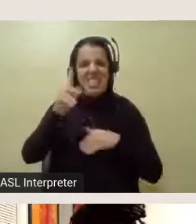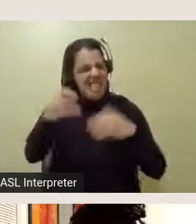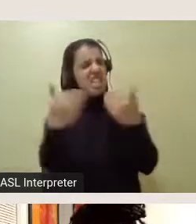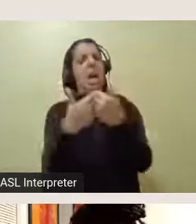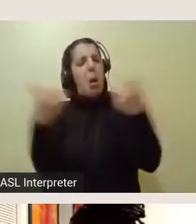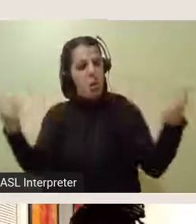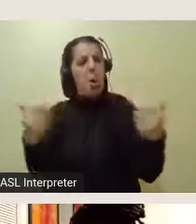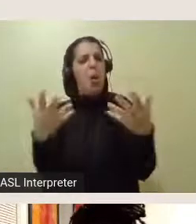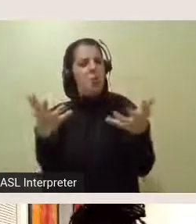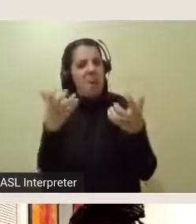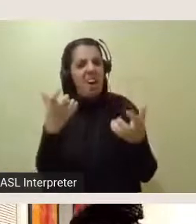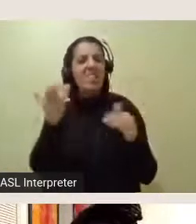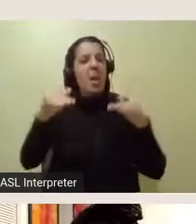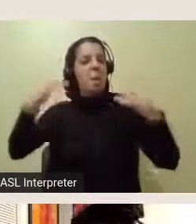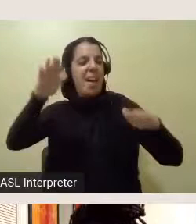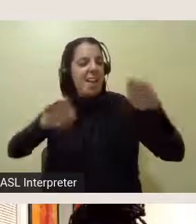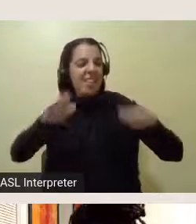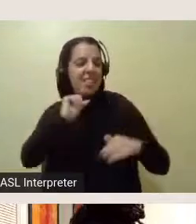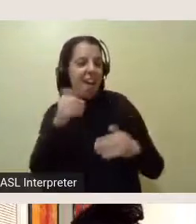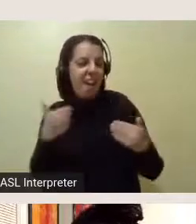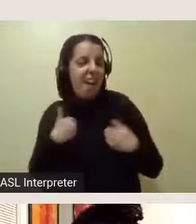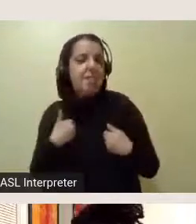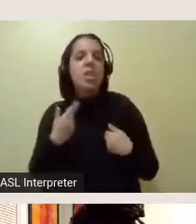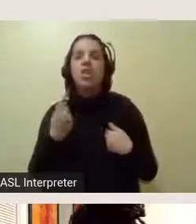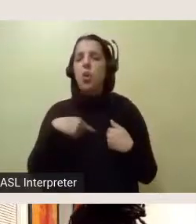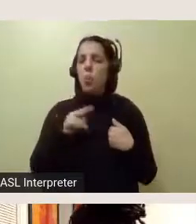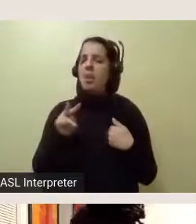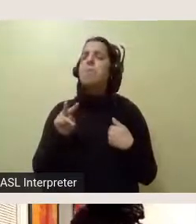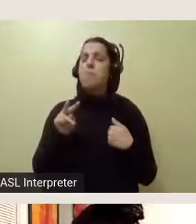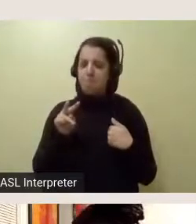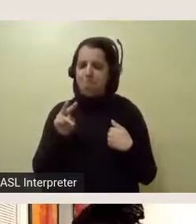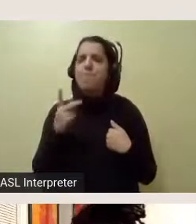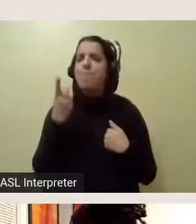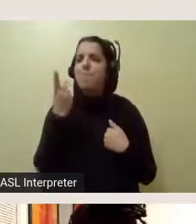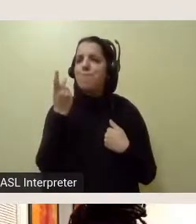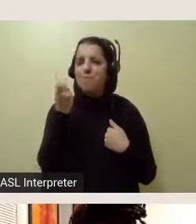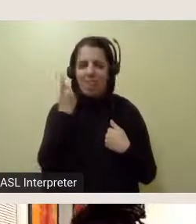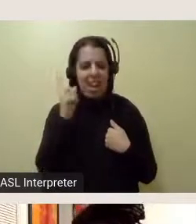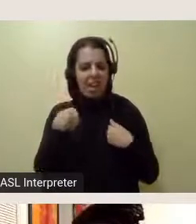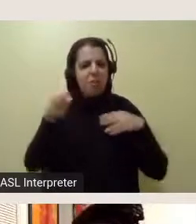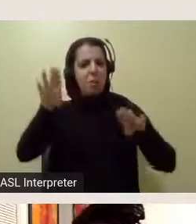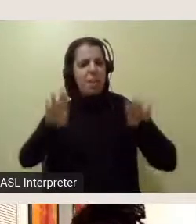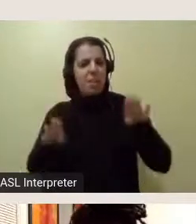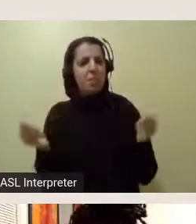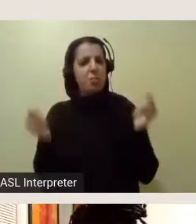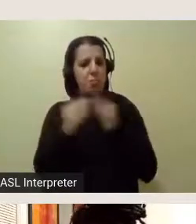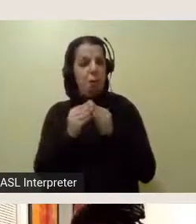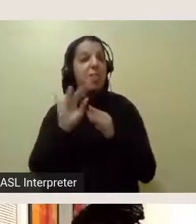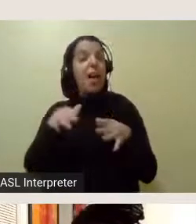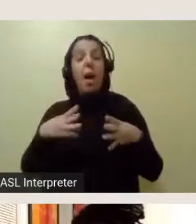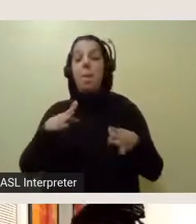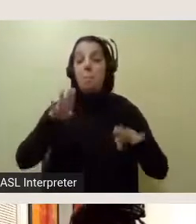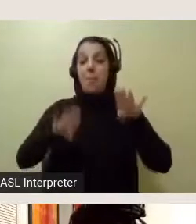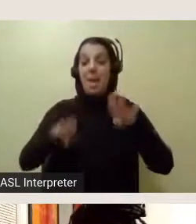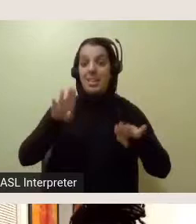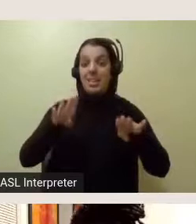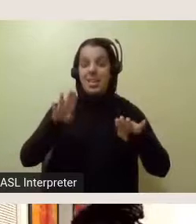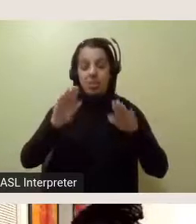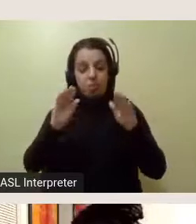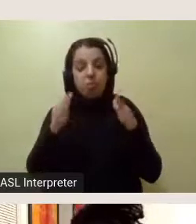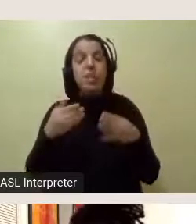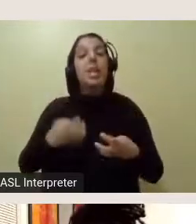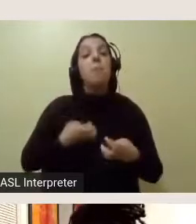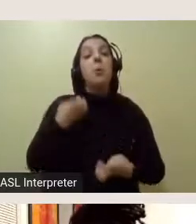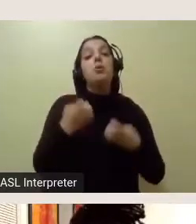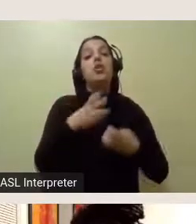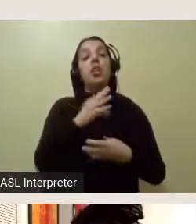They were uncomfortable with they felt like, you know, the balance was really off. So there was like, balancing had a lot to do with like, emotion